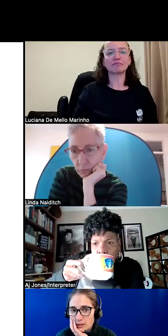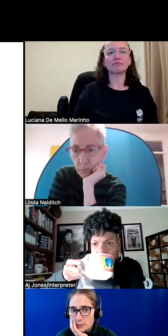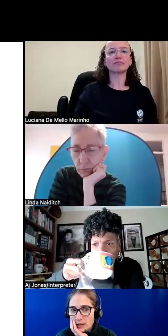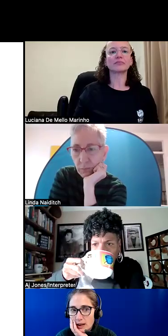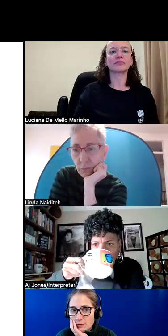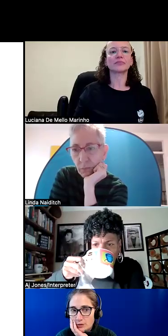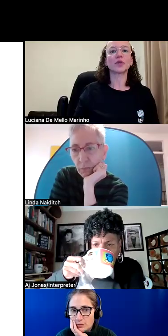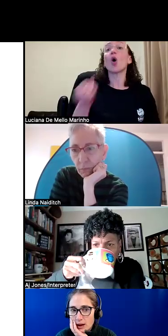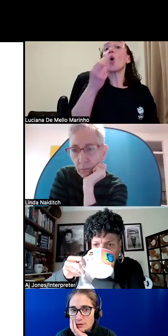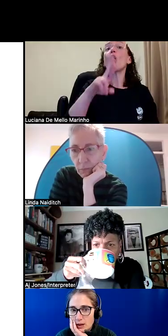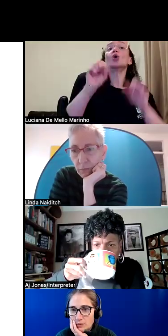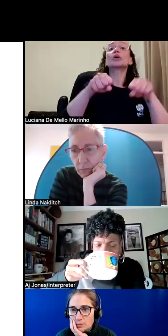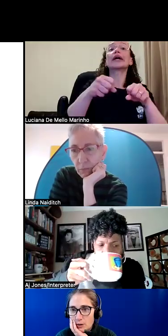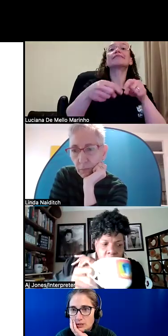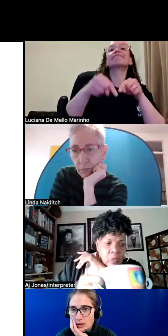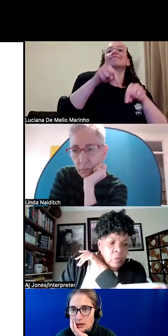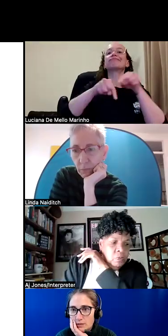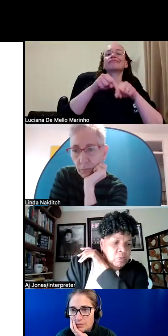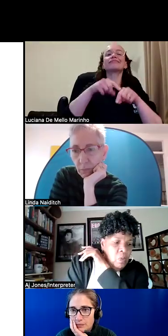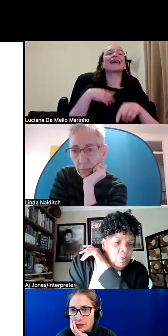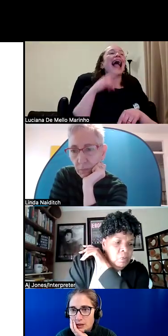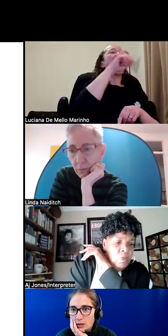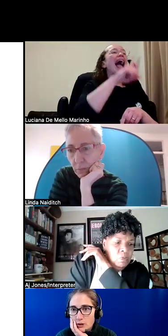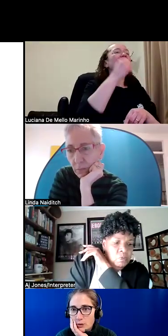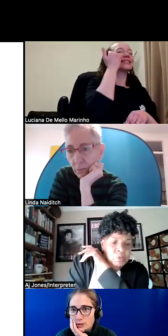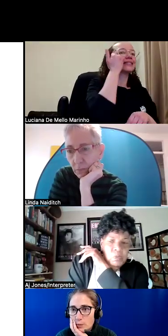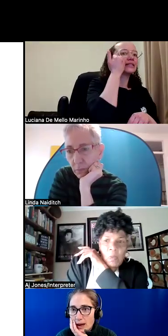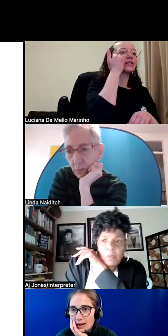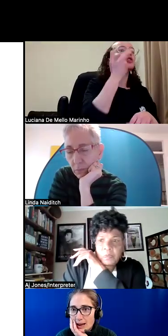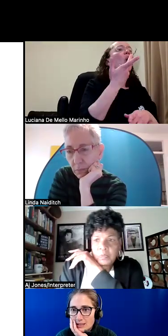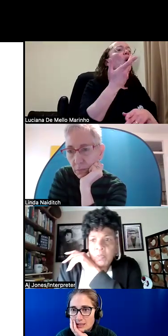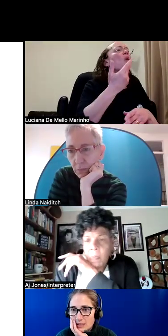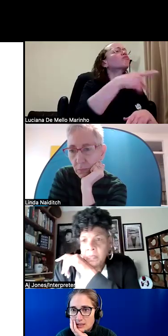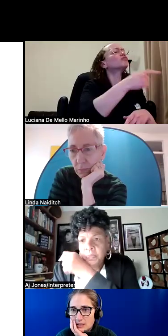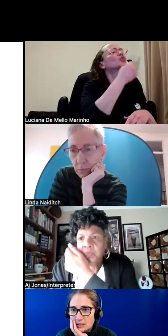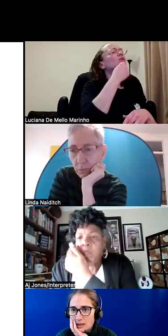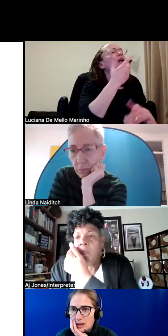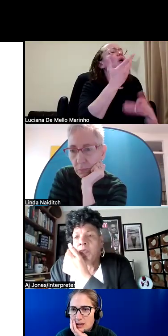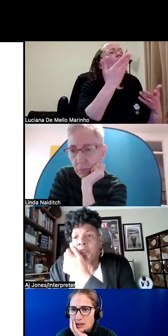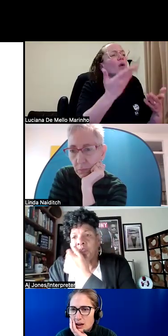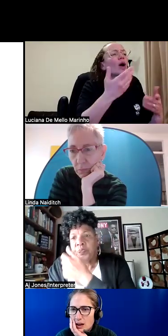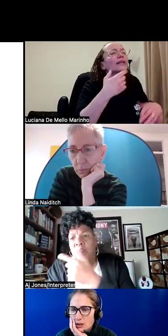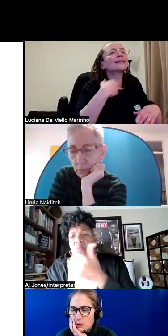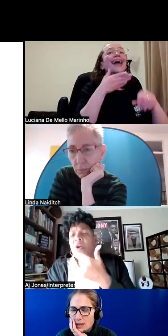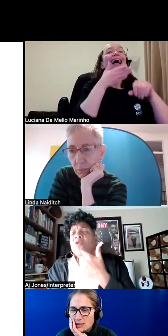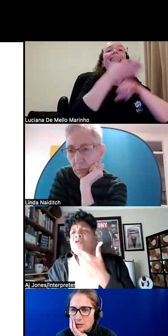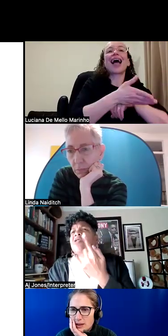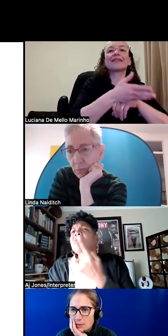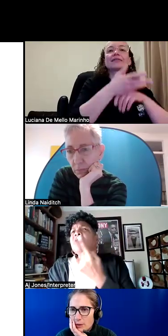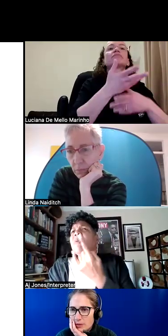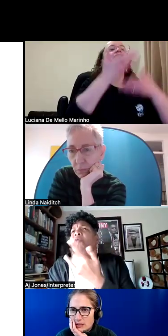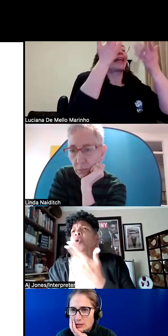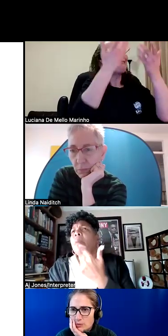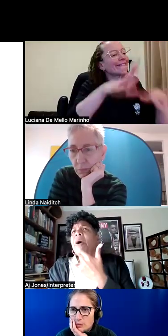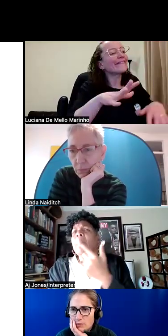to explain it after that part is done. You can always go back and ask the dentist, you were saying something